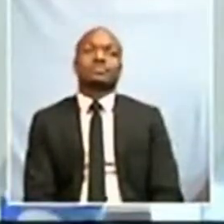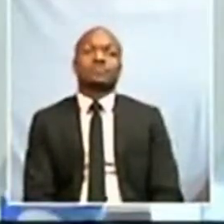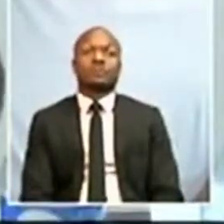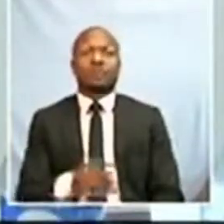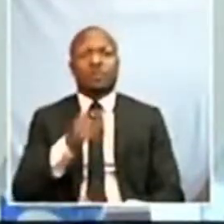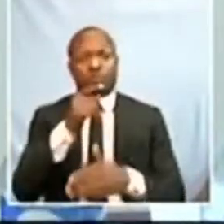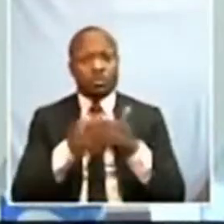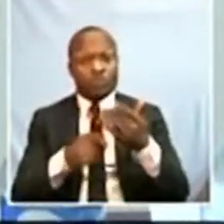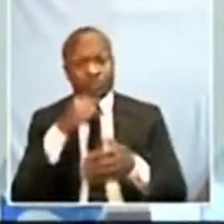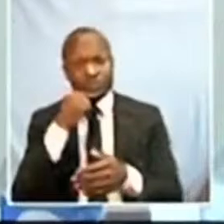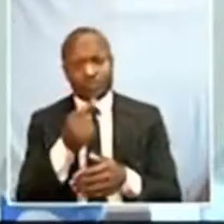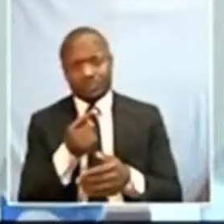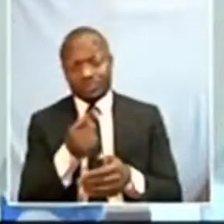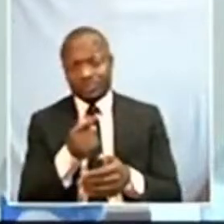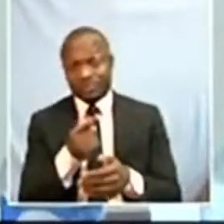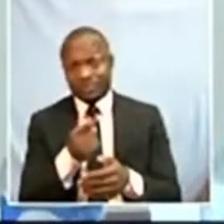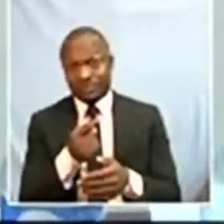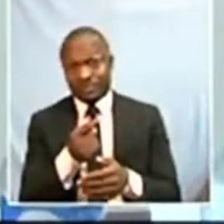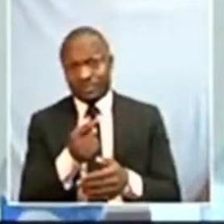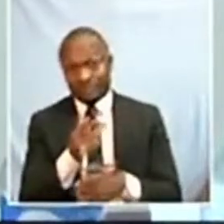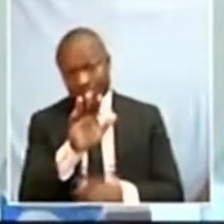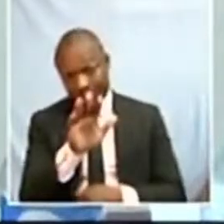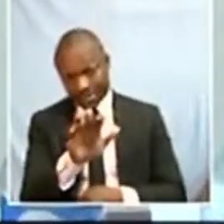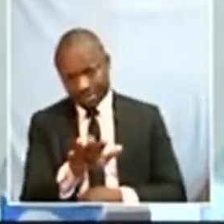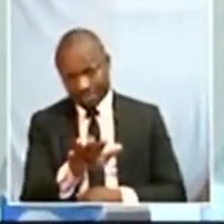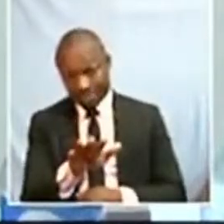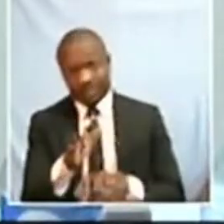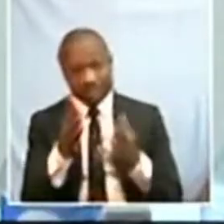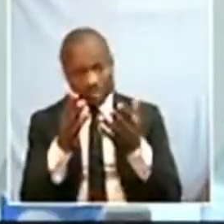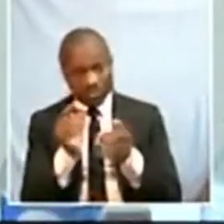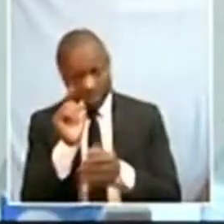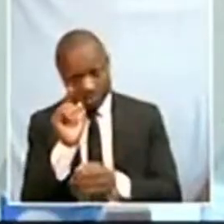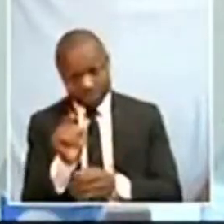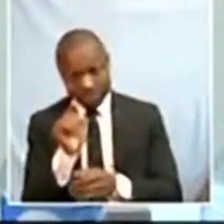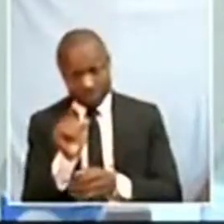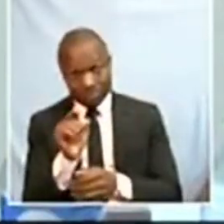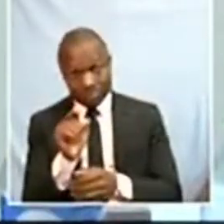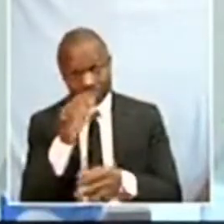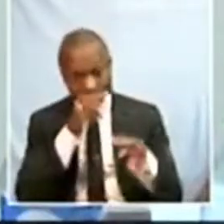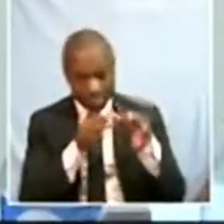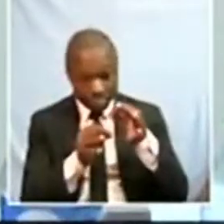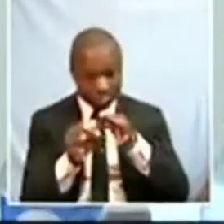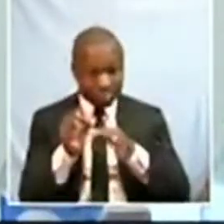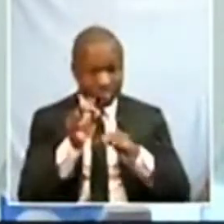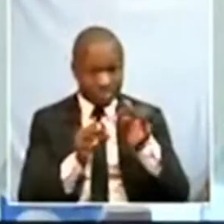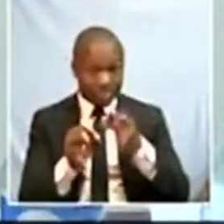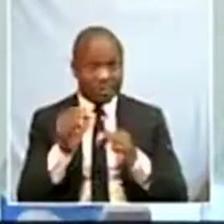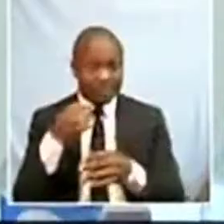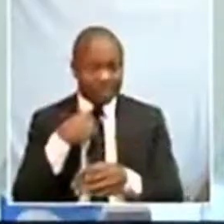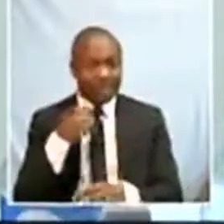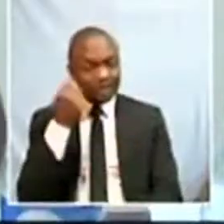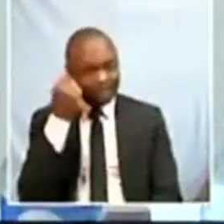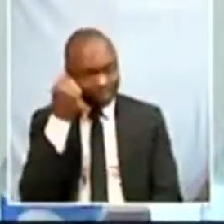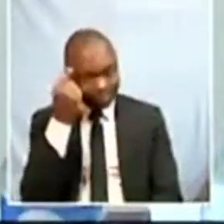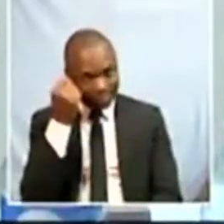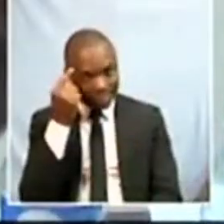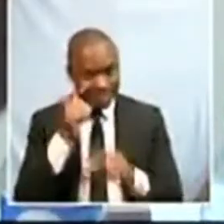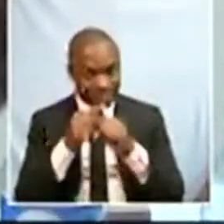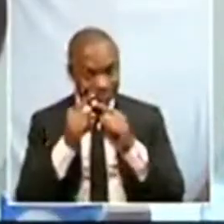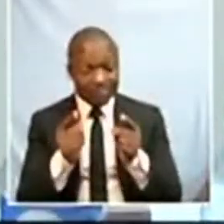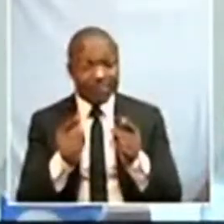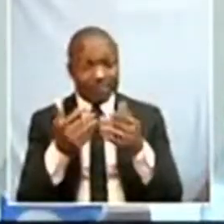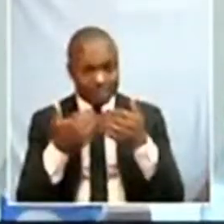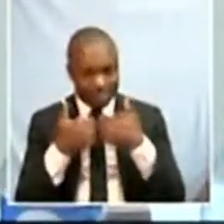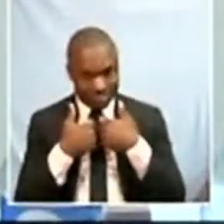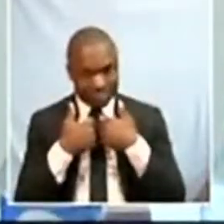what you say is on record, and this is why I wanted you to actually clarify. I get the clarity, but we have